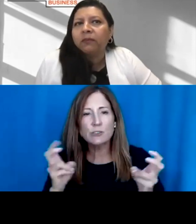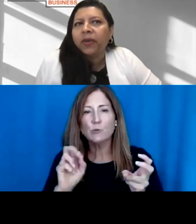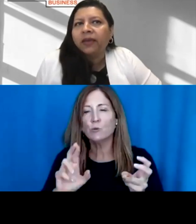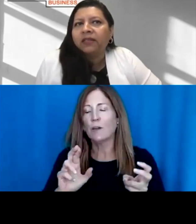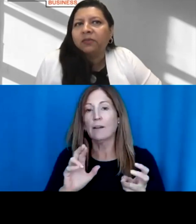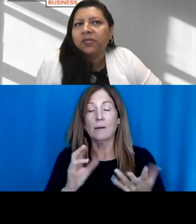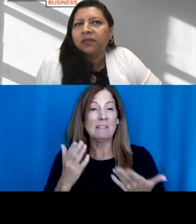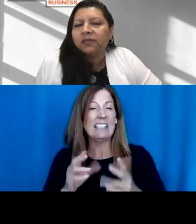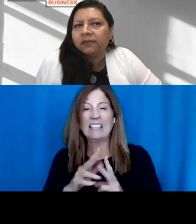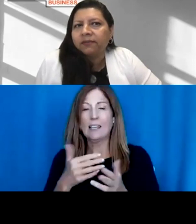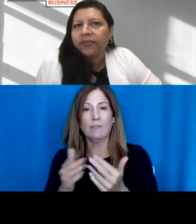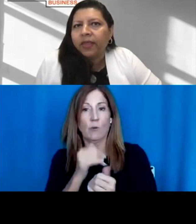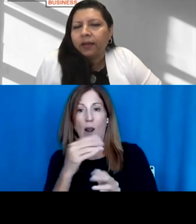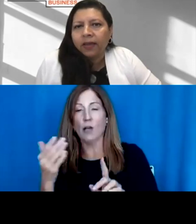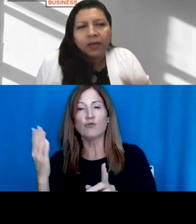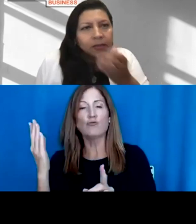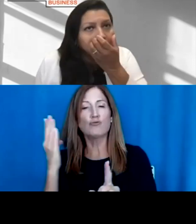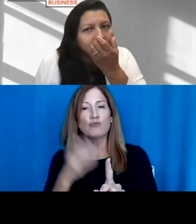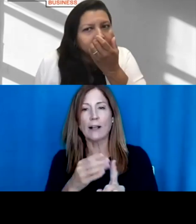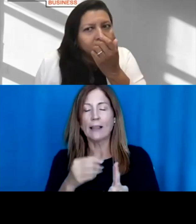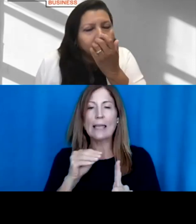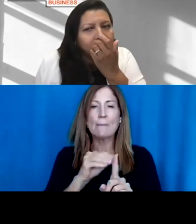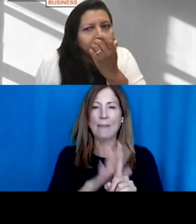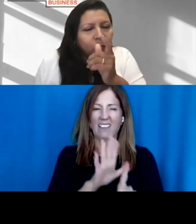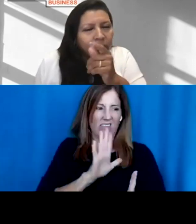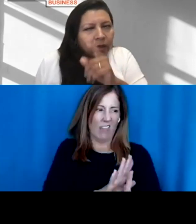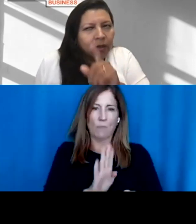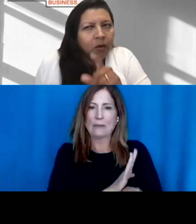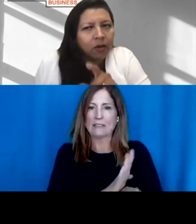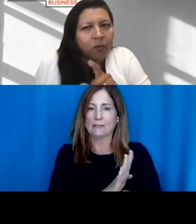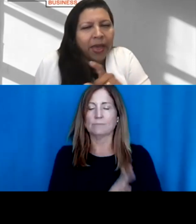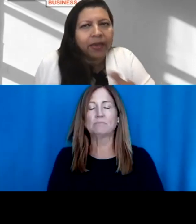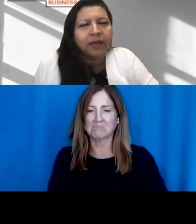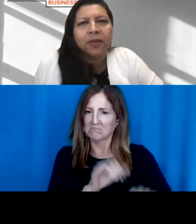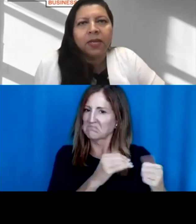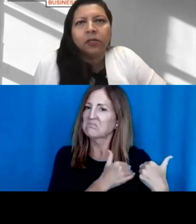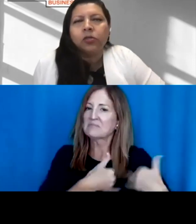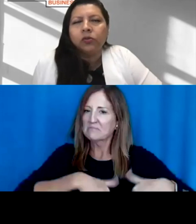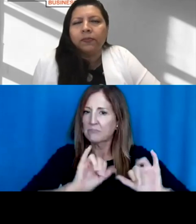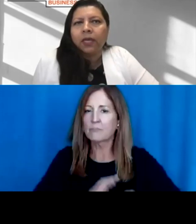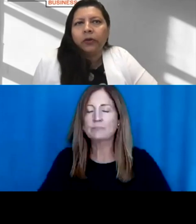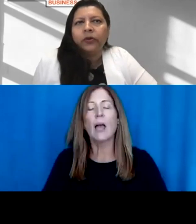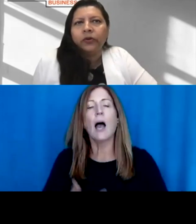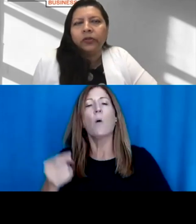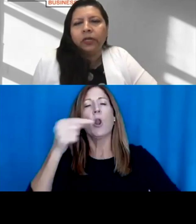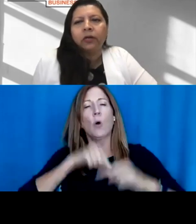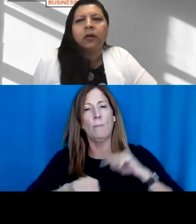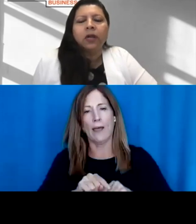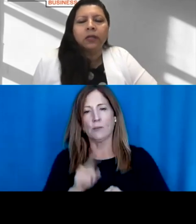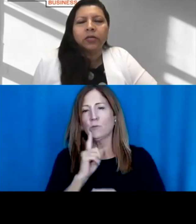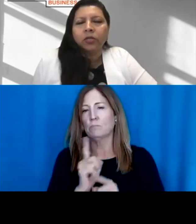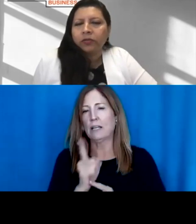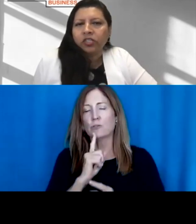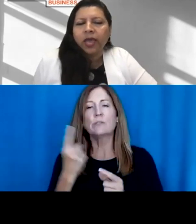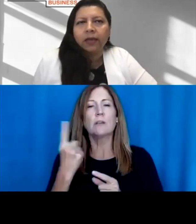directly impact its business. Okay, so I want to go back in a minute to something I heard earlier